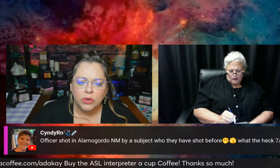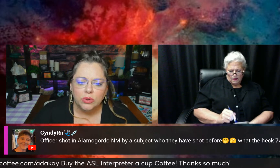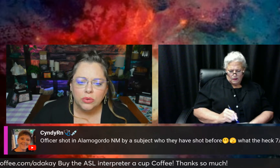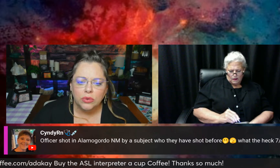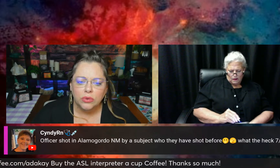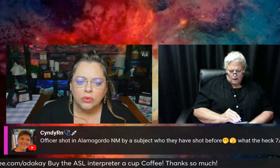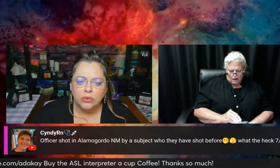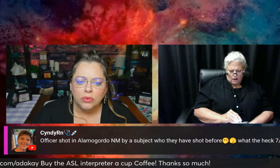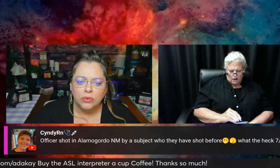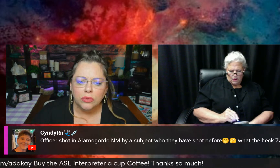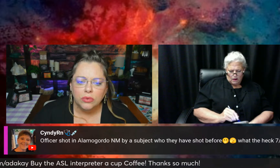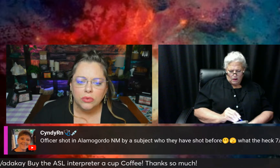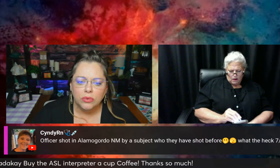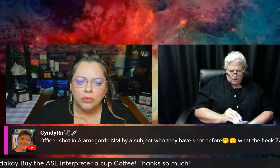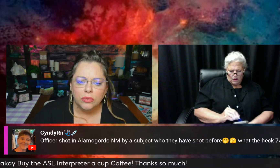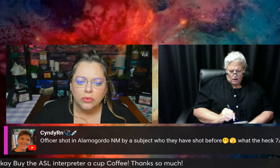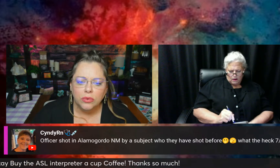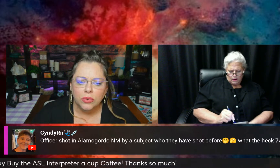Almo